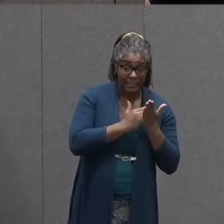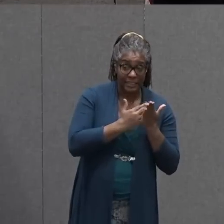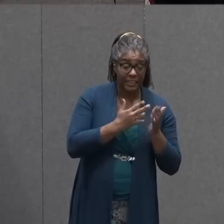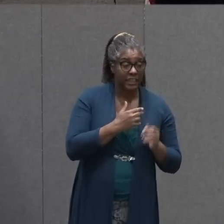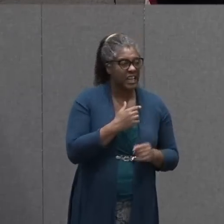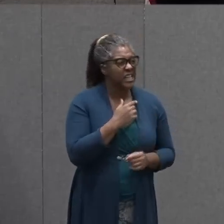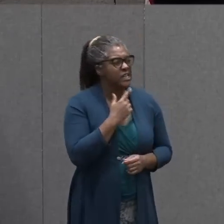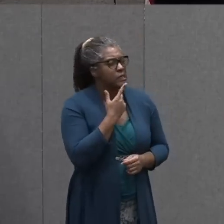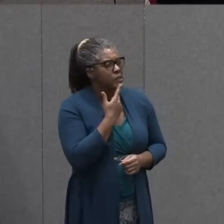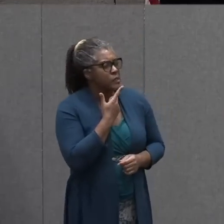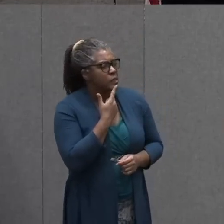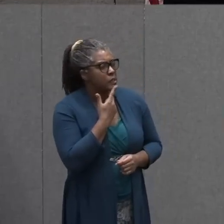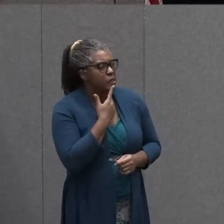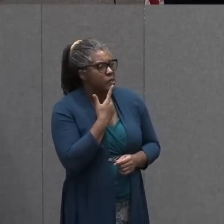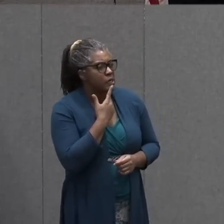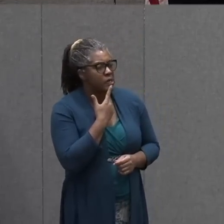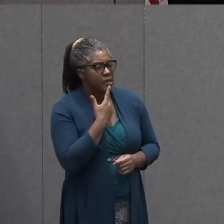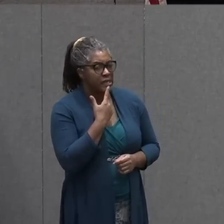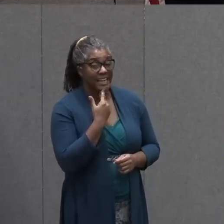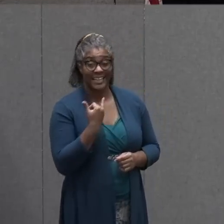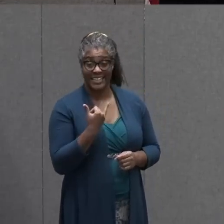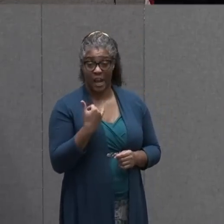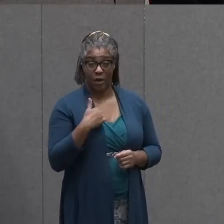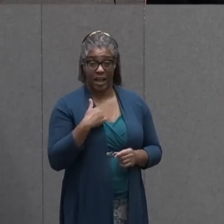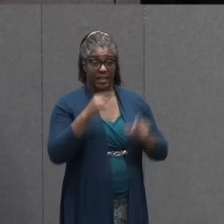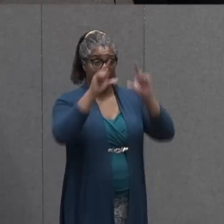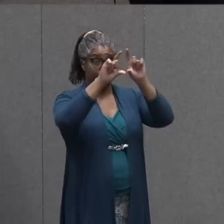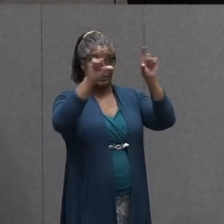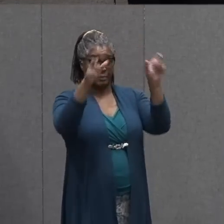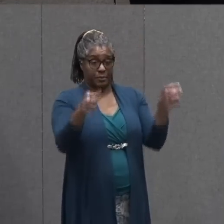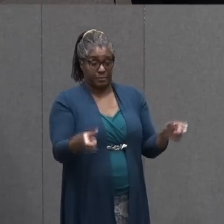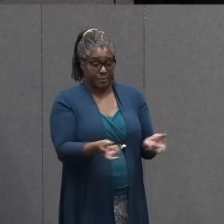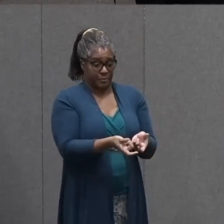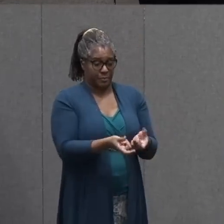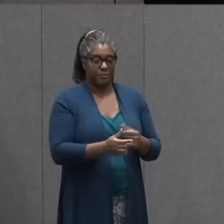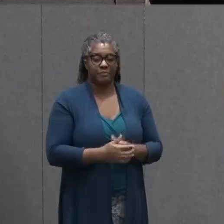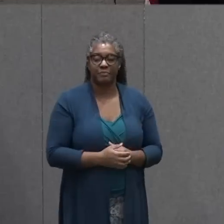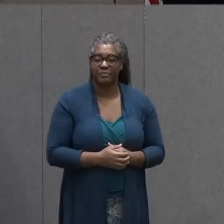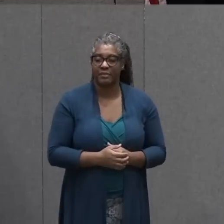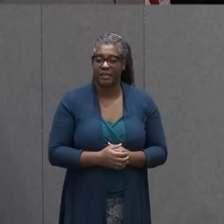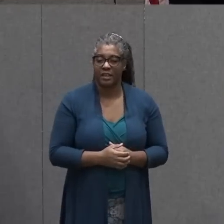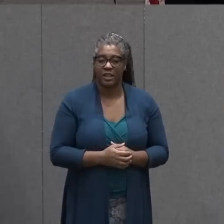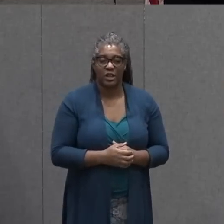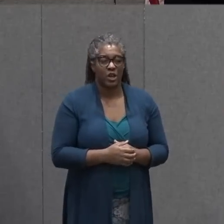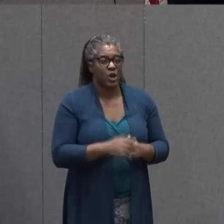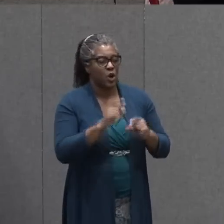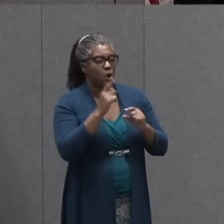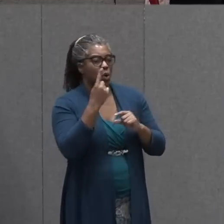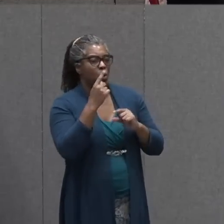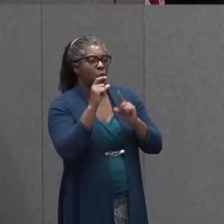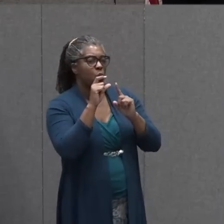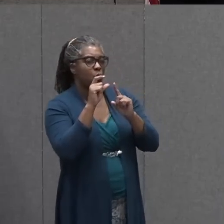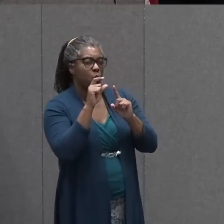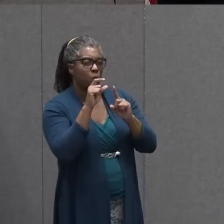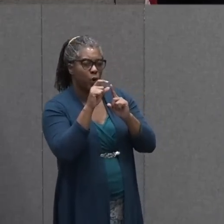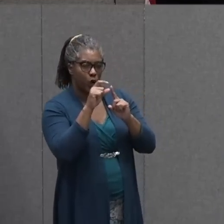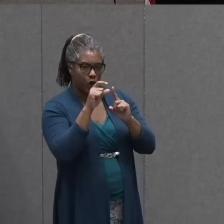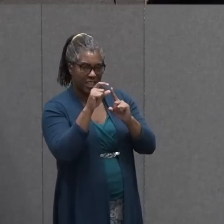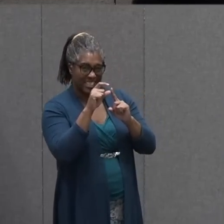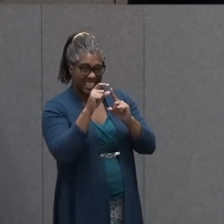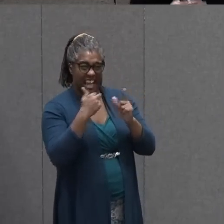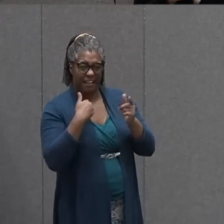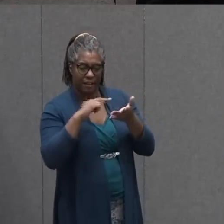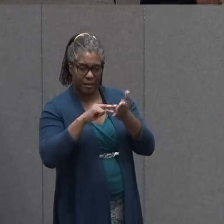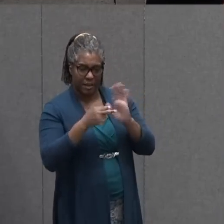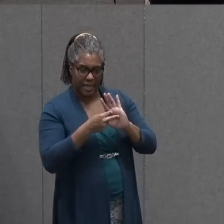I added a border. A border with words that have meaning to the topic. Our one-pager. Our one-pager. So